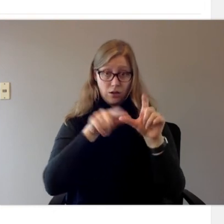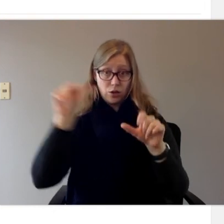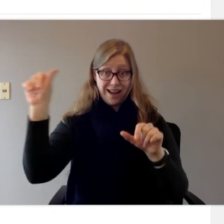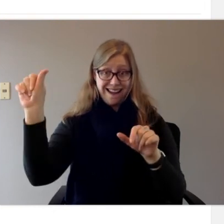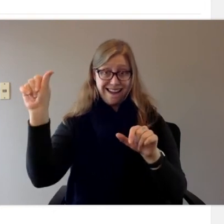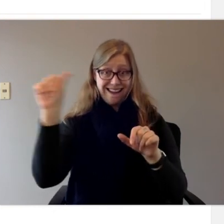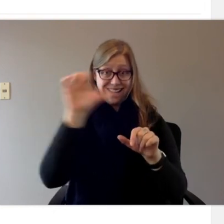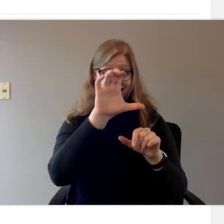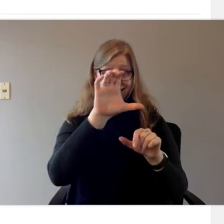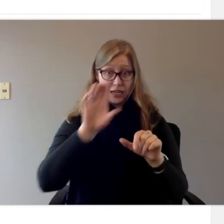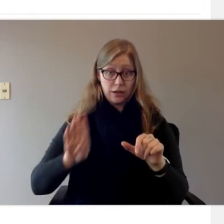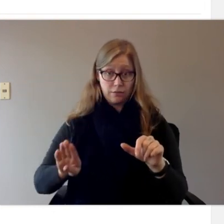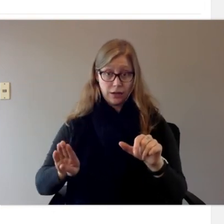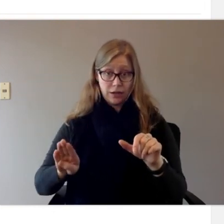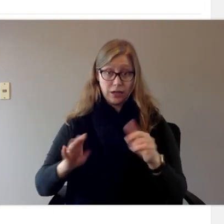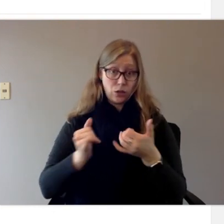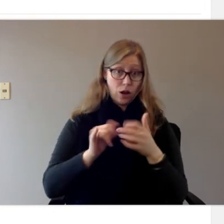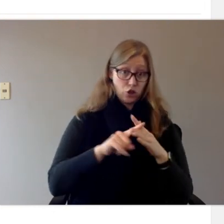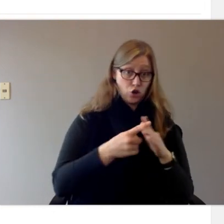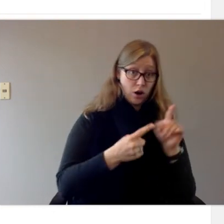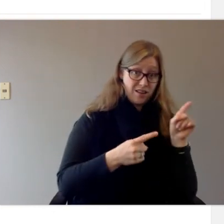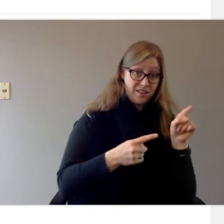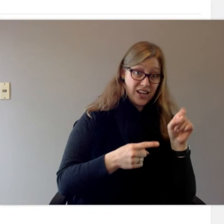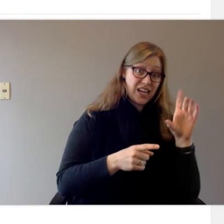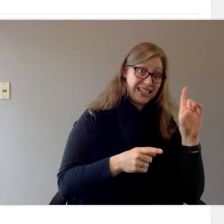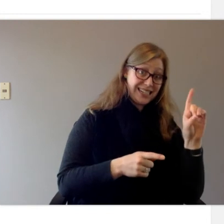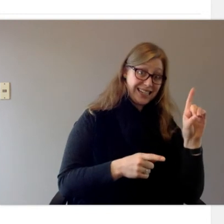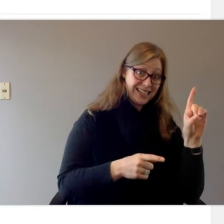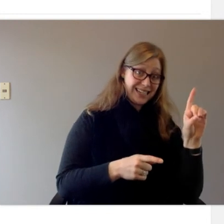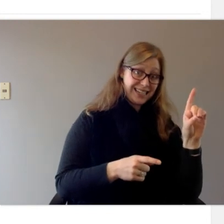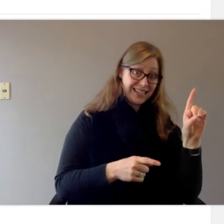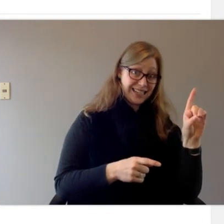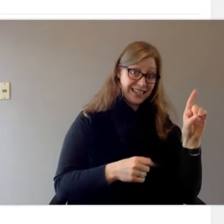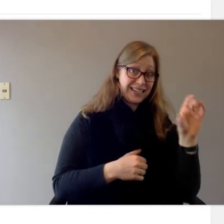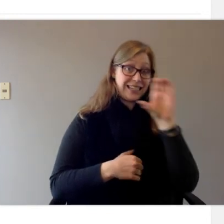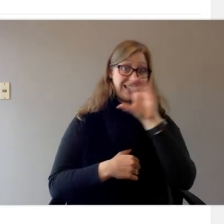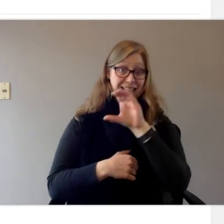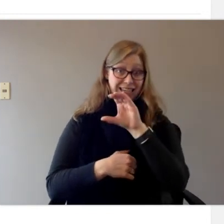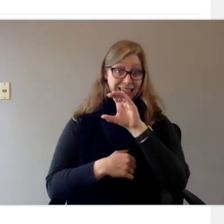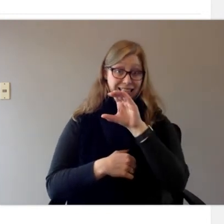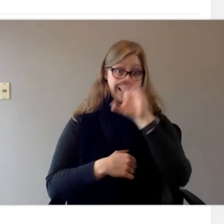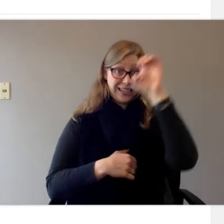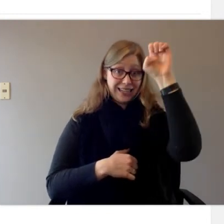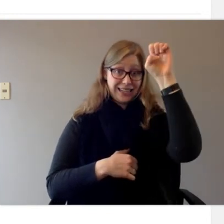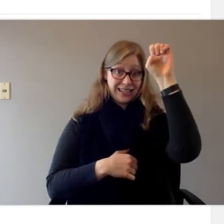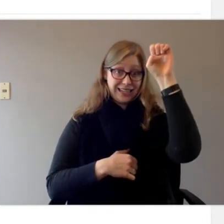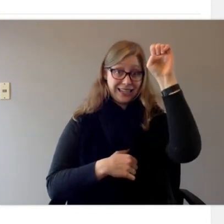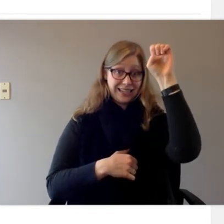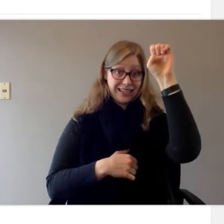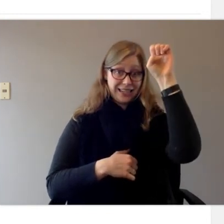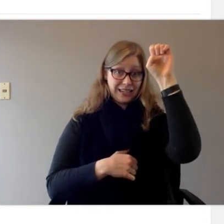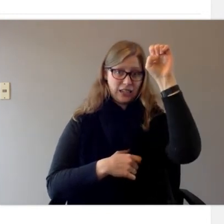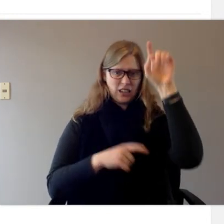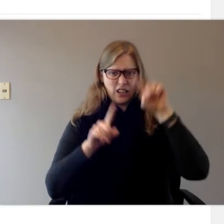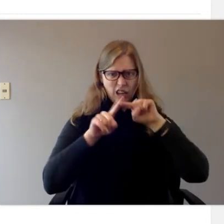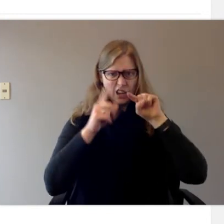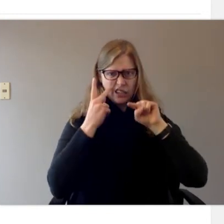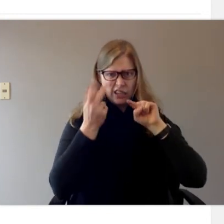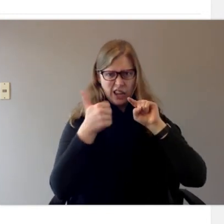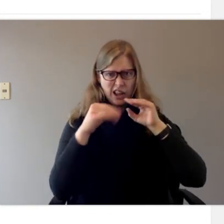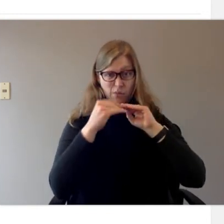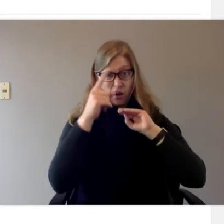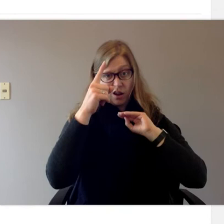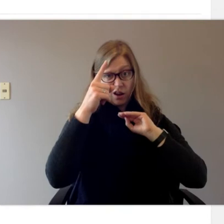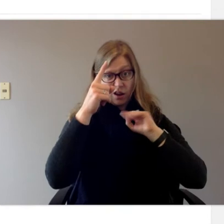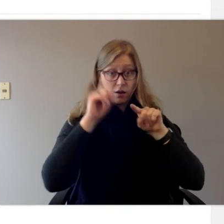say DC, and then I have to do E, which is up here. Kind of went off my grid,